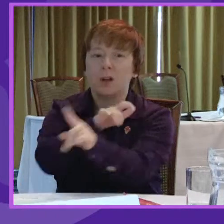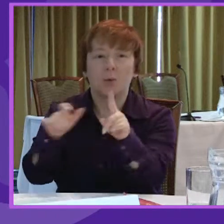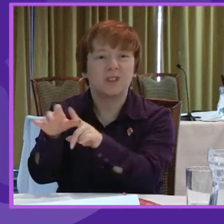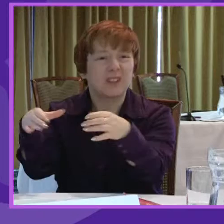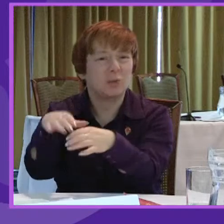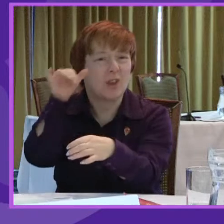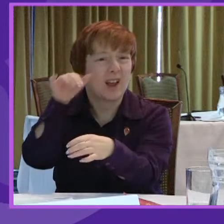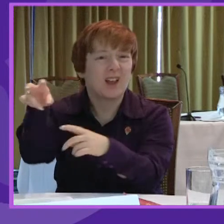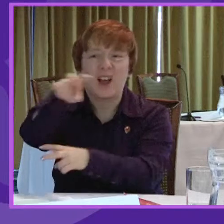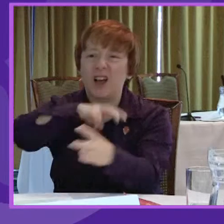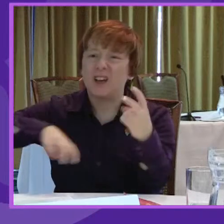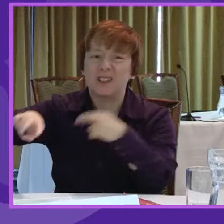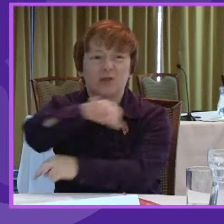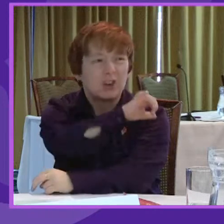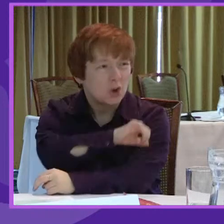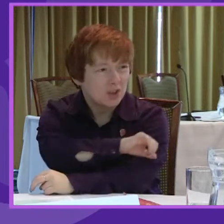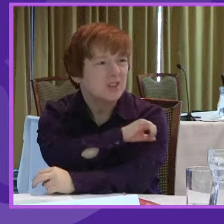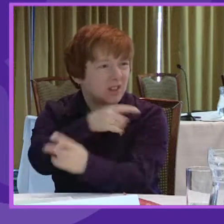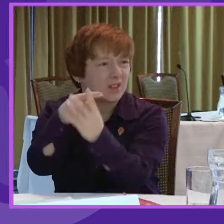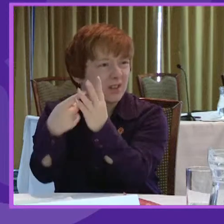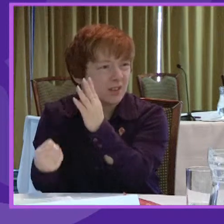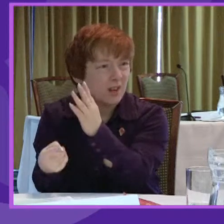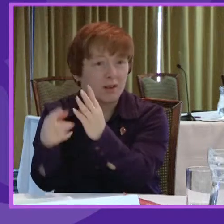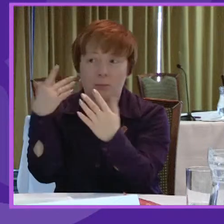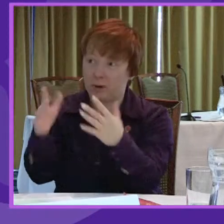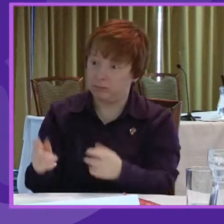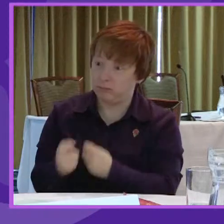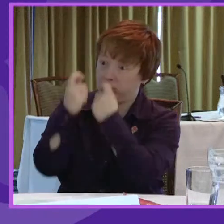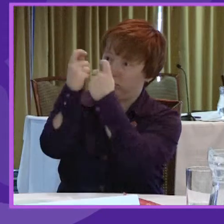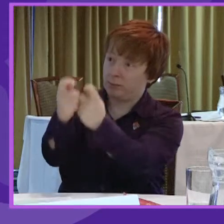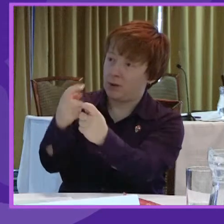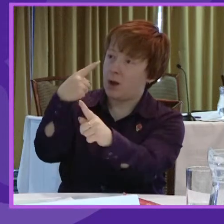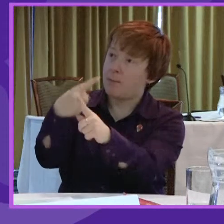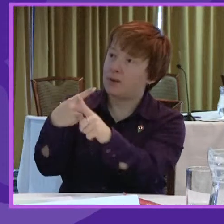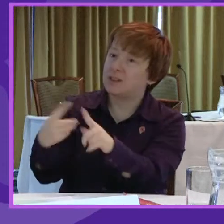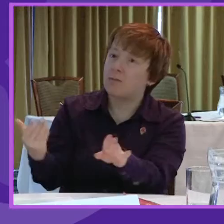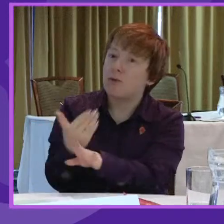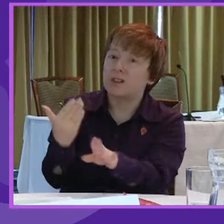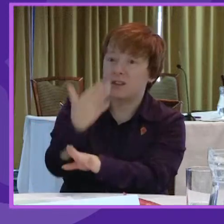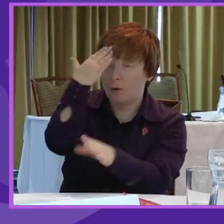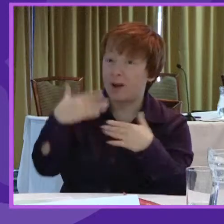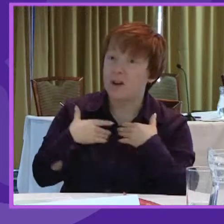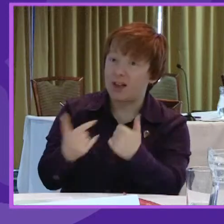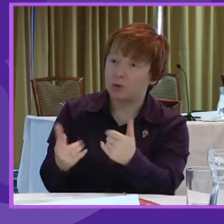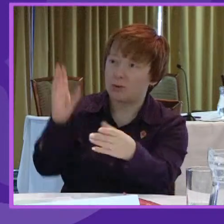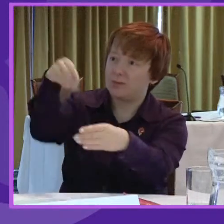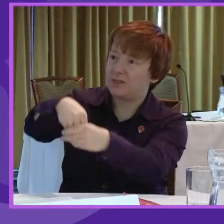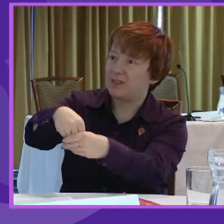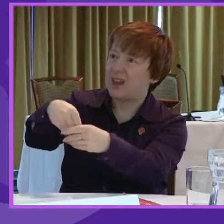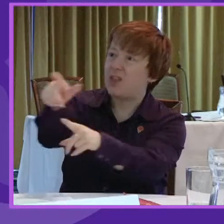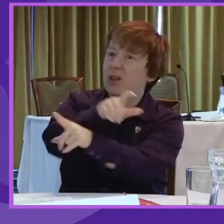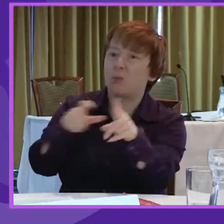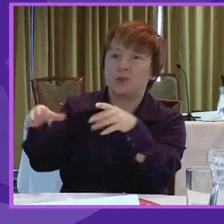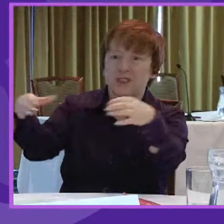teams, district nurses and the like. And they've just recently won a Positive Practice in Mental Health National Award for that work.